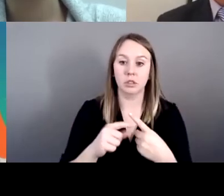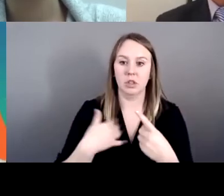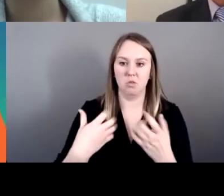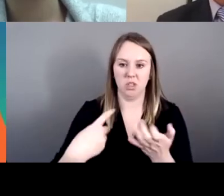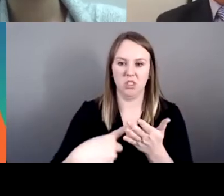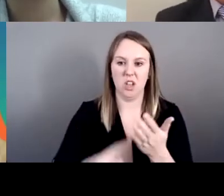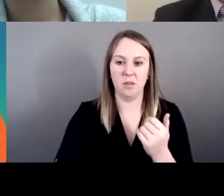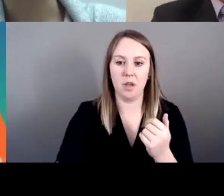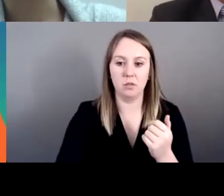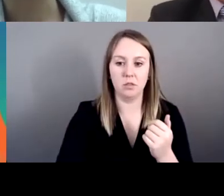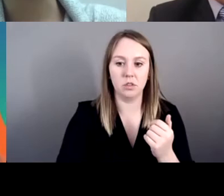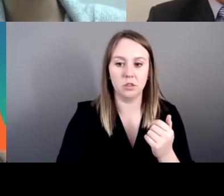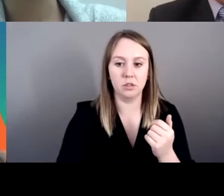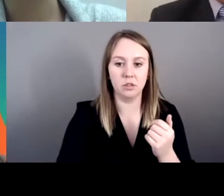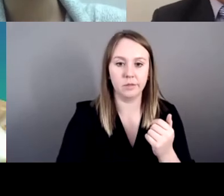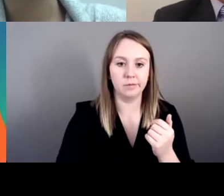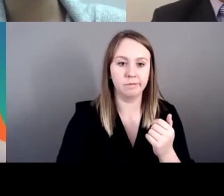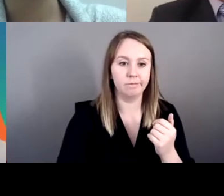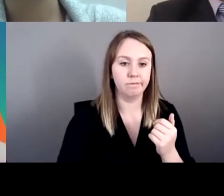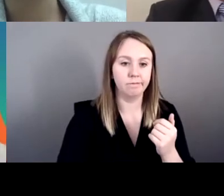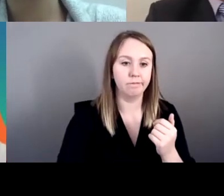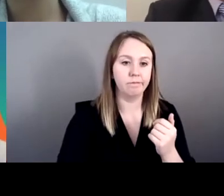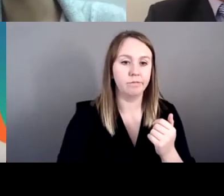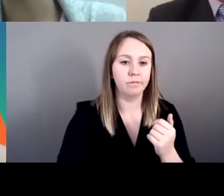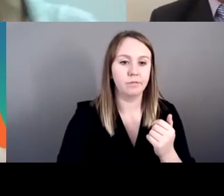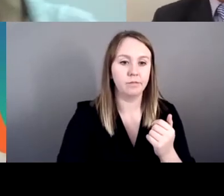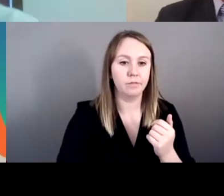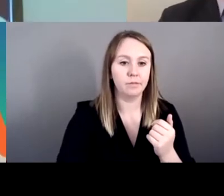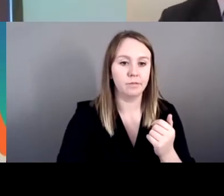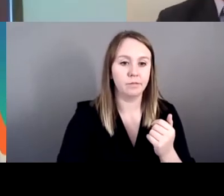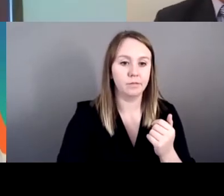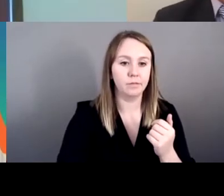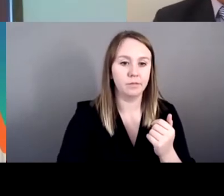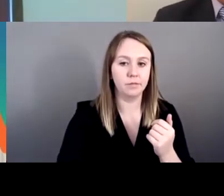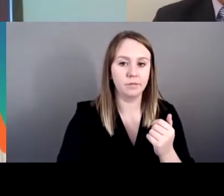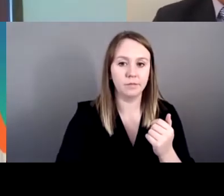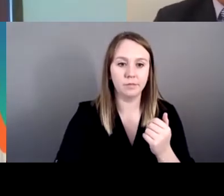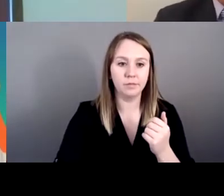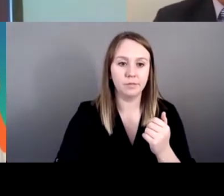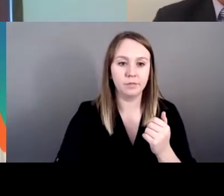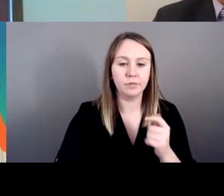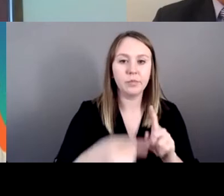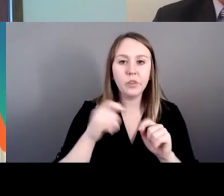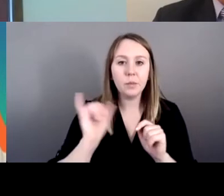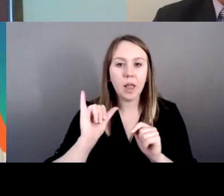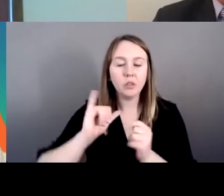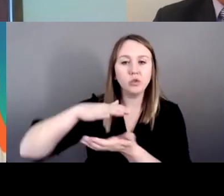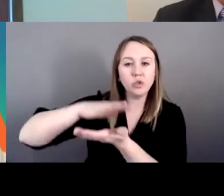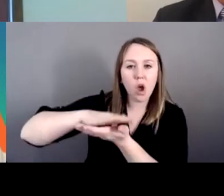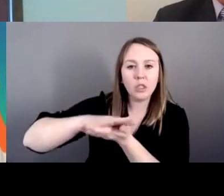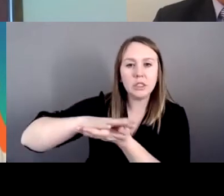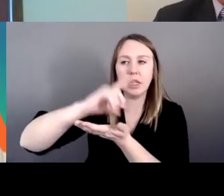as from a scholarly, like public administration theoretical perspective, right? When we